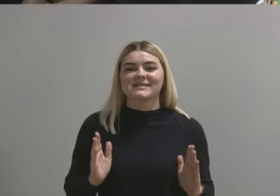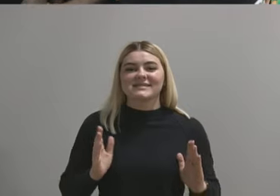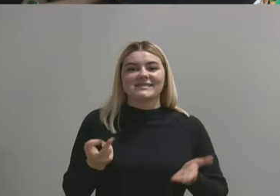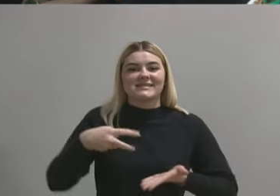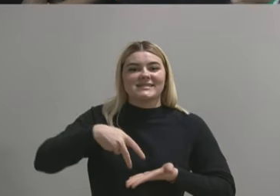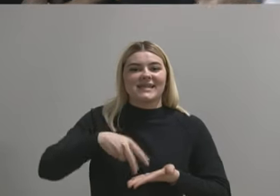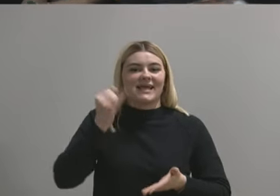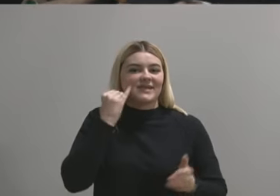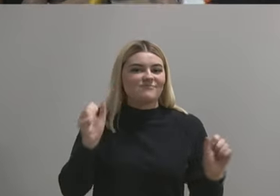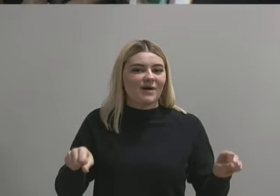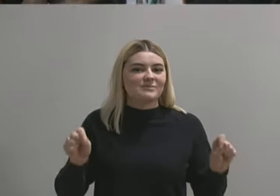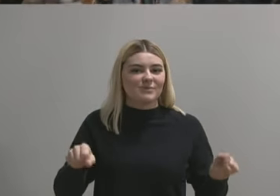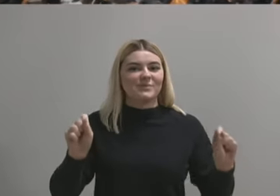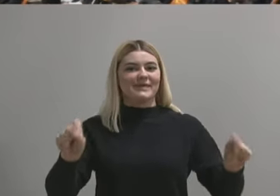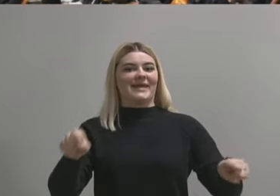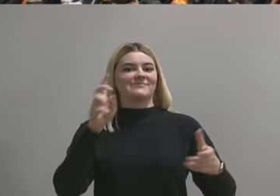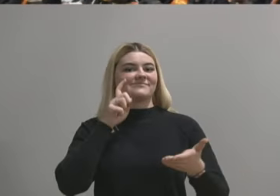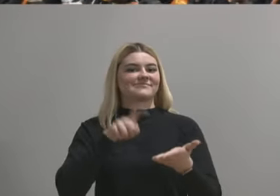be recognized.